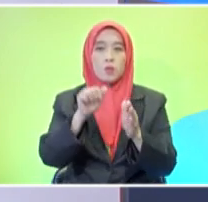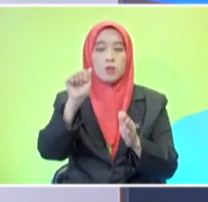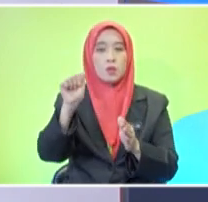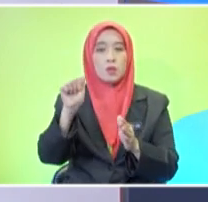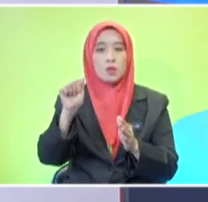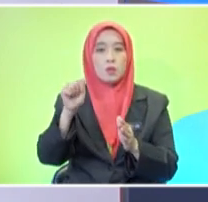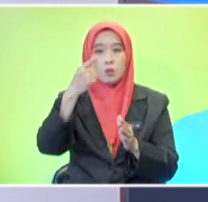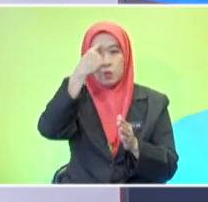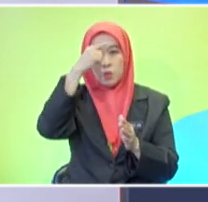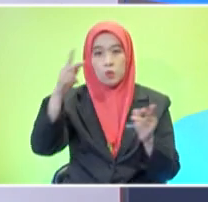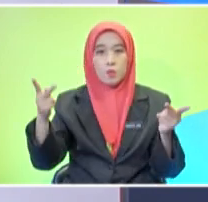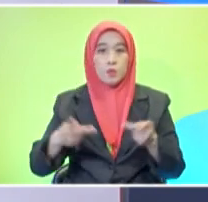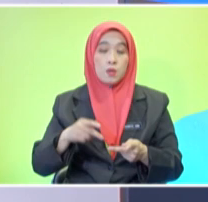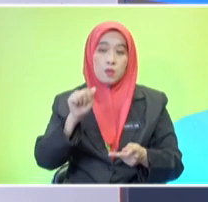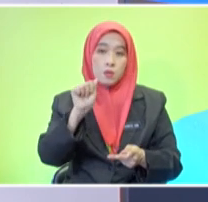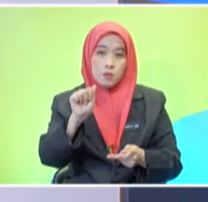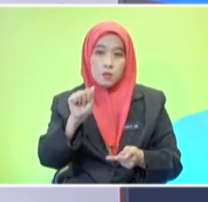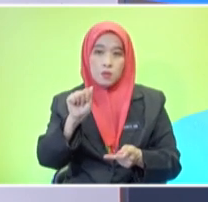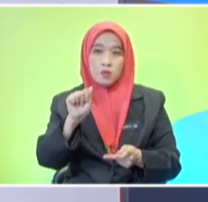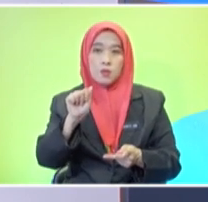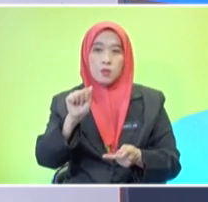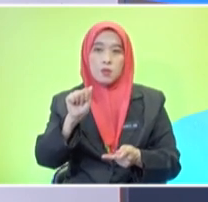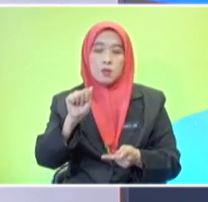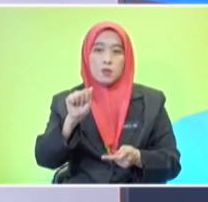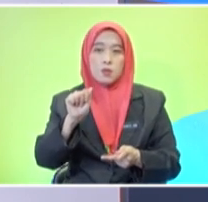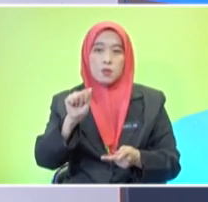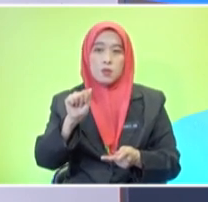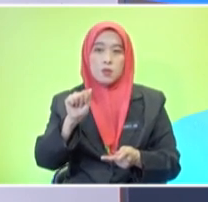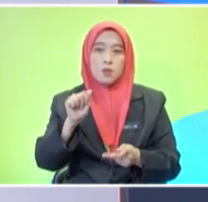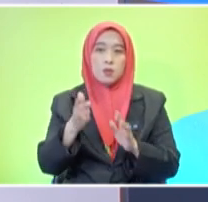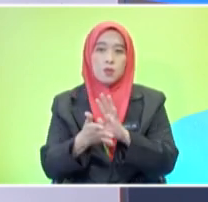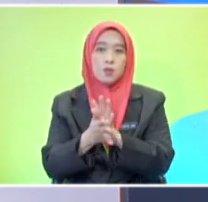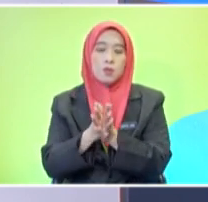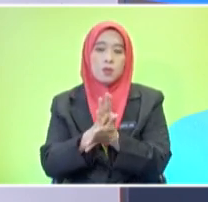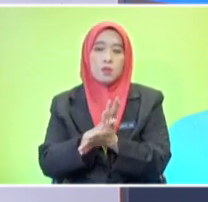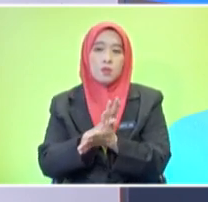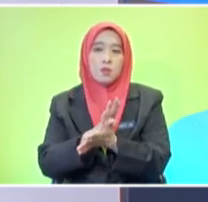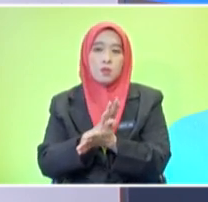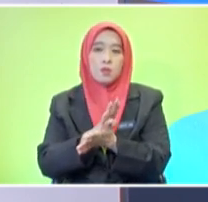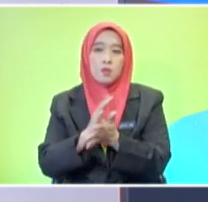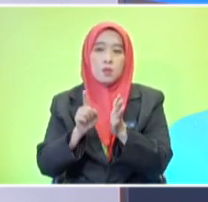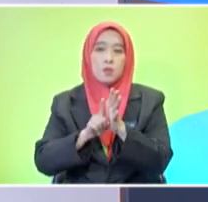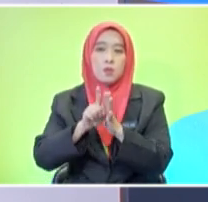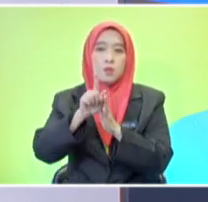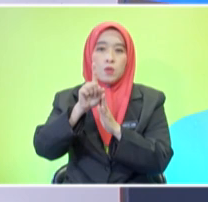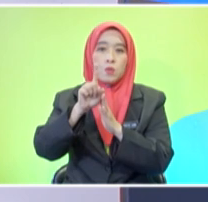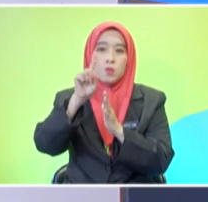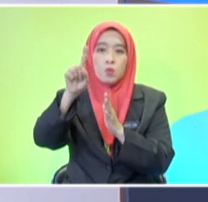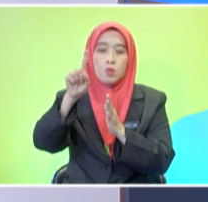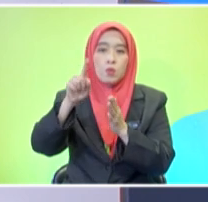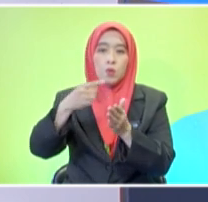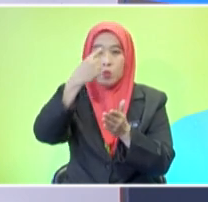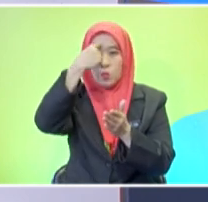for the pot A, it's written there 5, right? Now. 5. Okay. Okay. So it means it's 5 cm tall on the first week.